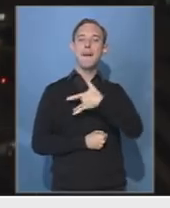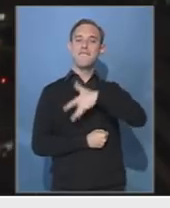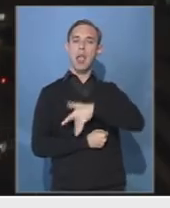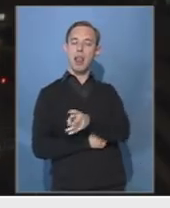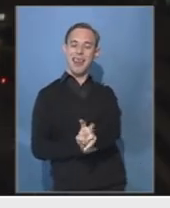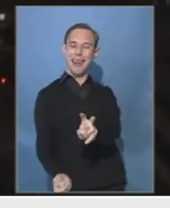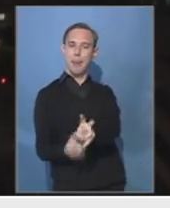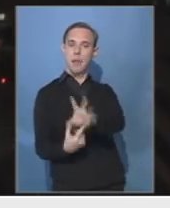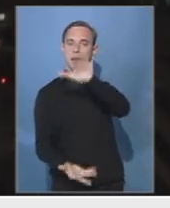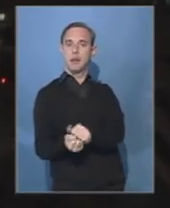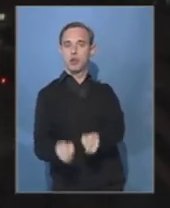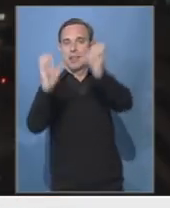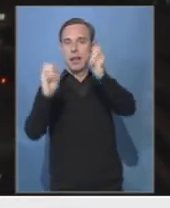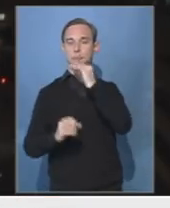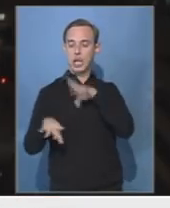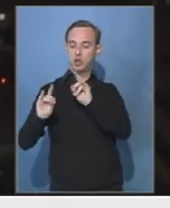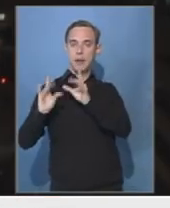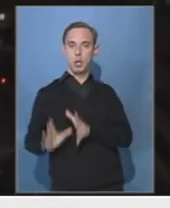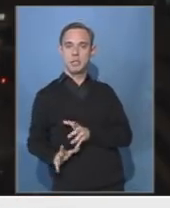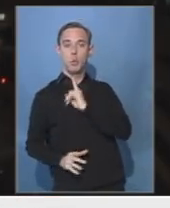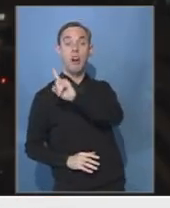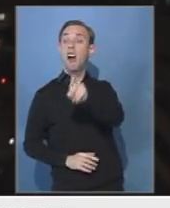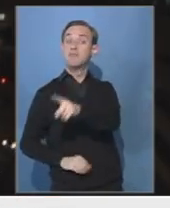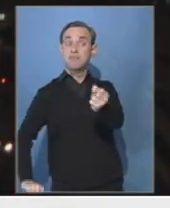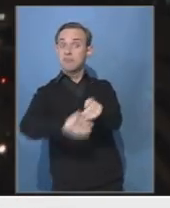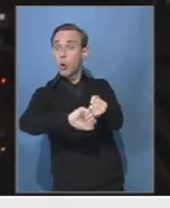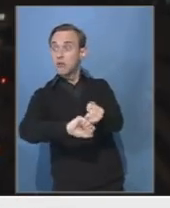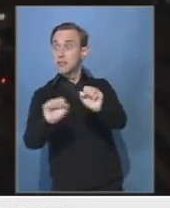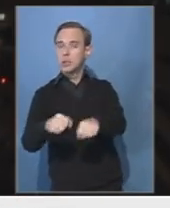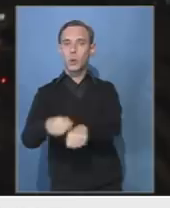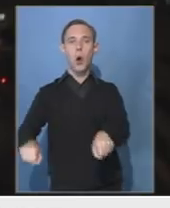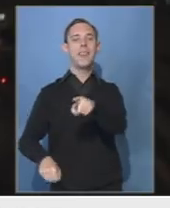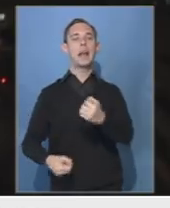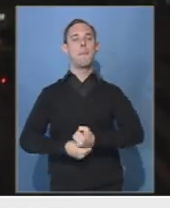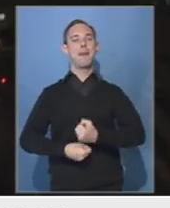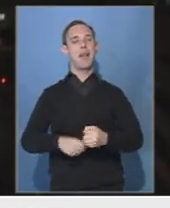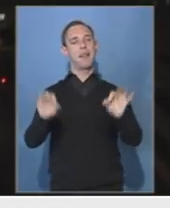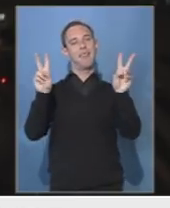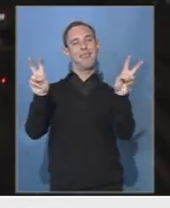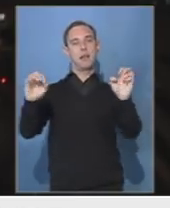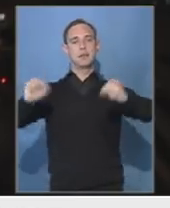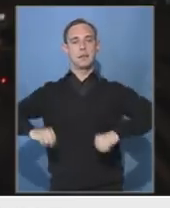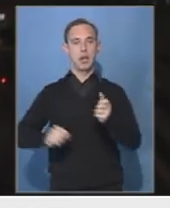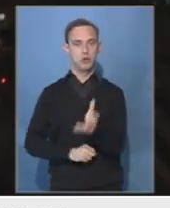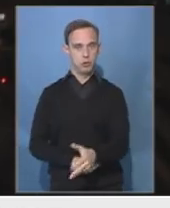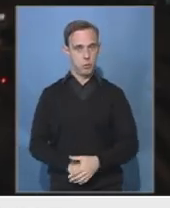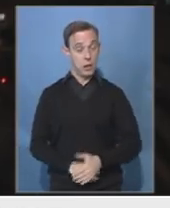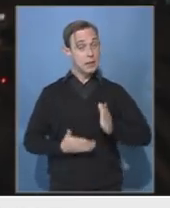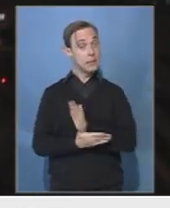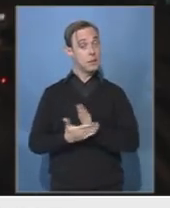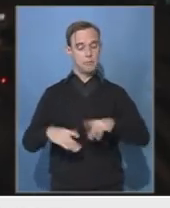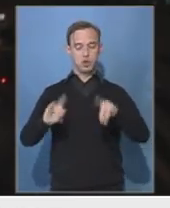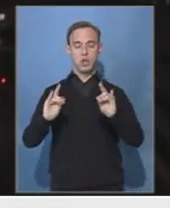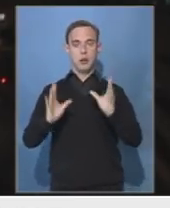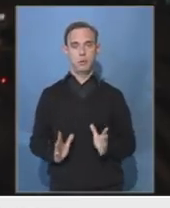and then the chair would say, so we therefore agree. And thus they get consensus. Alternatively, sometimes the chairperson